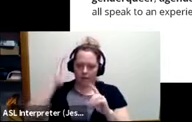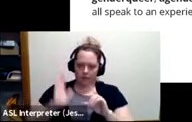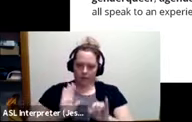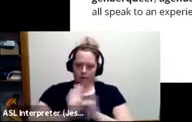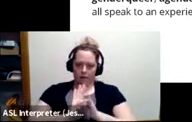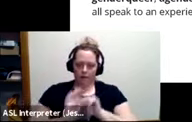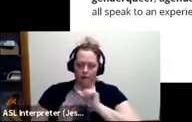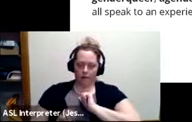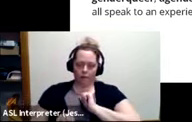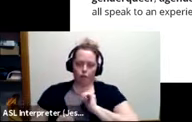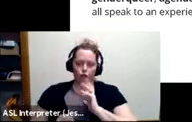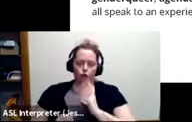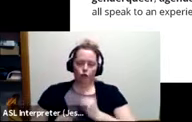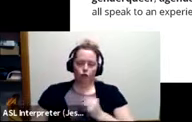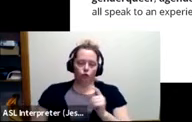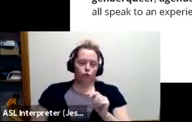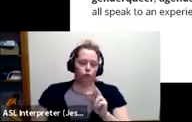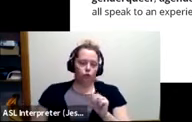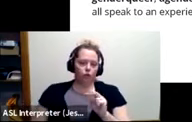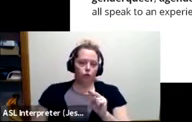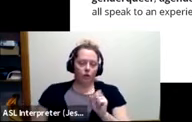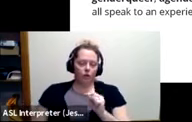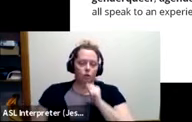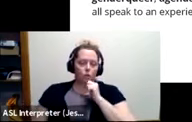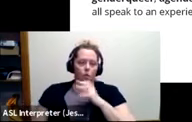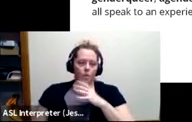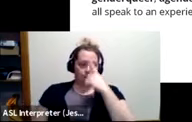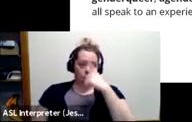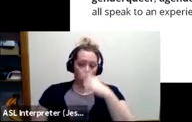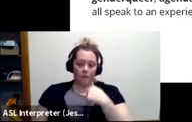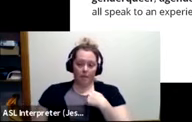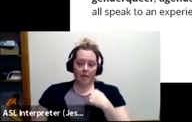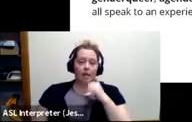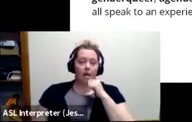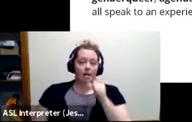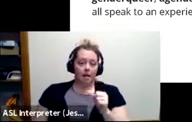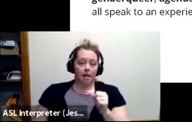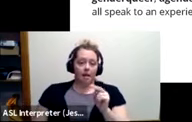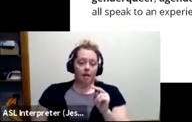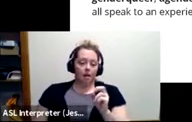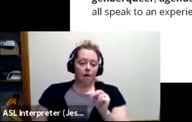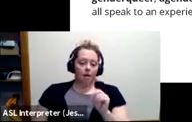for me, was a non-binary experience. So